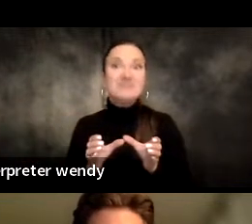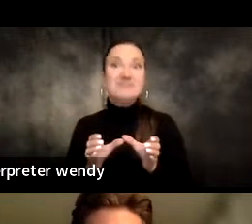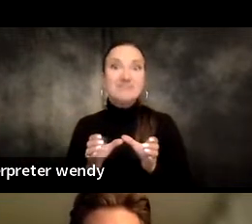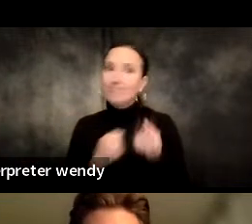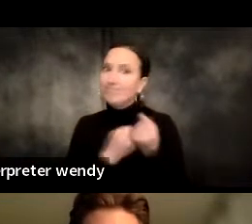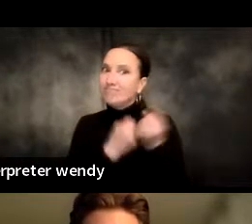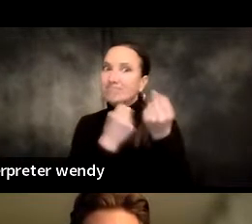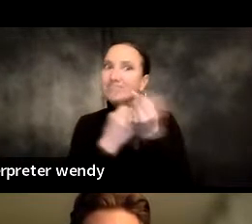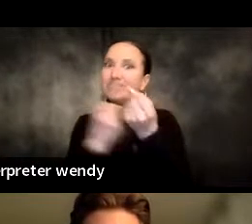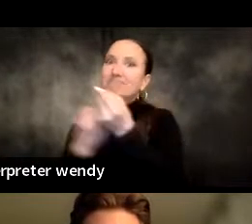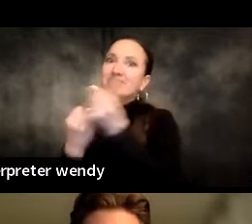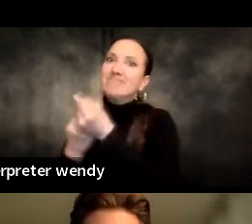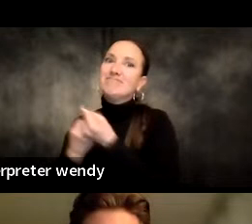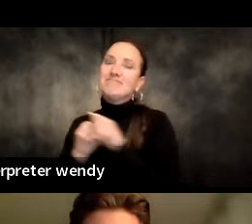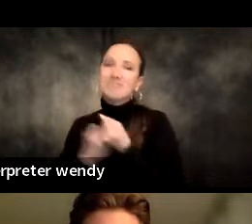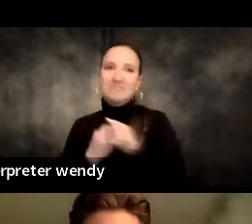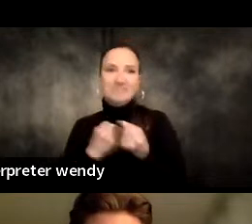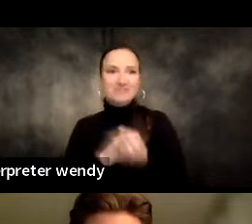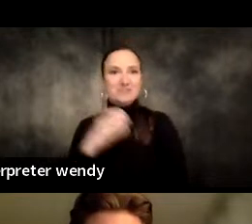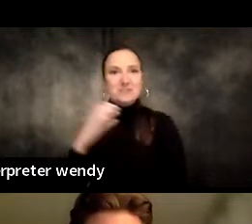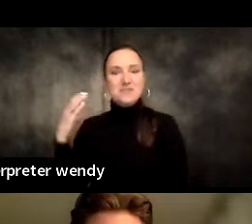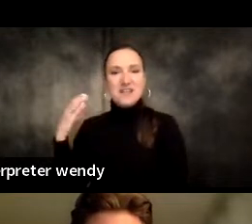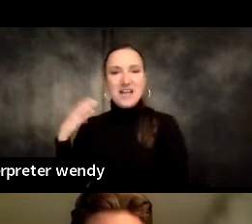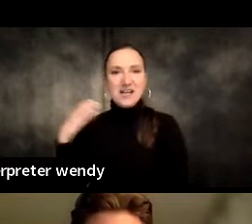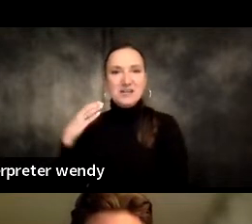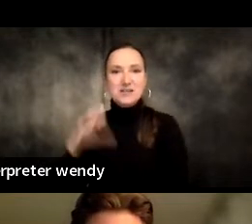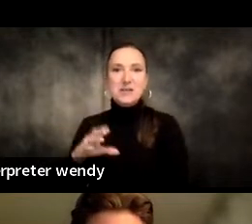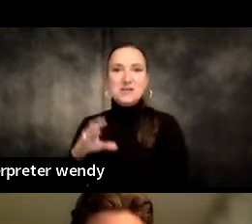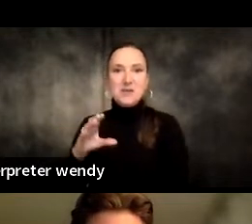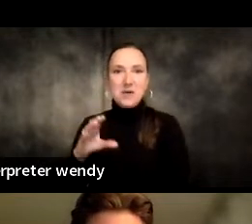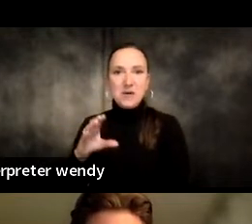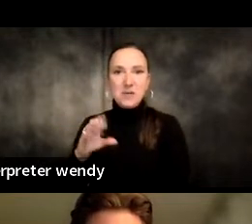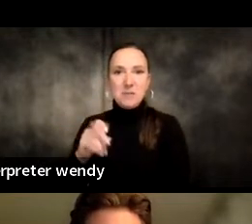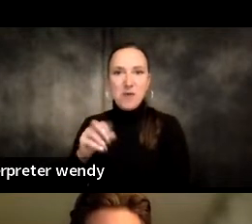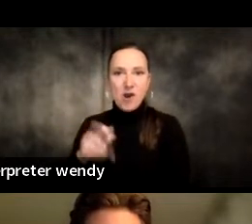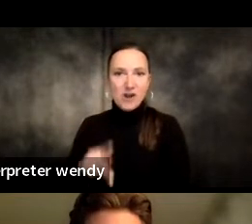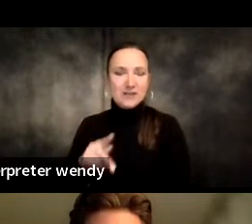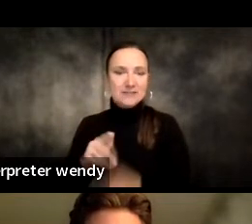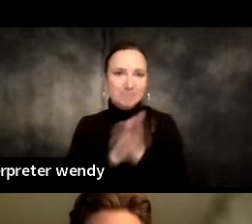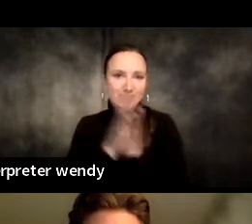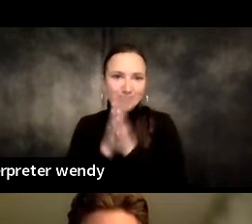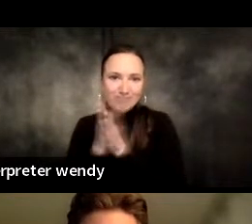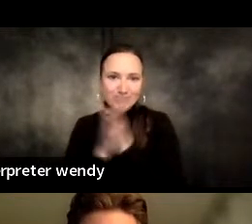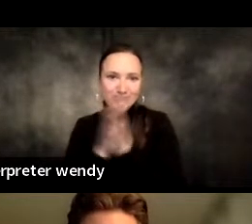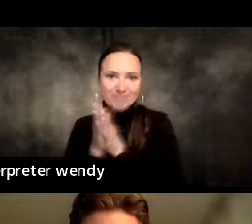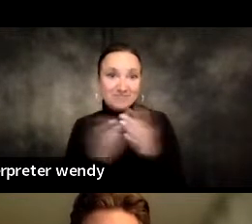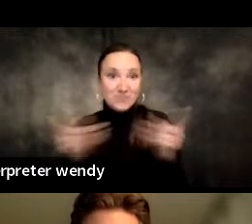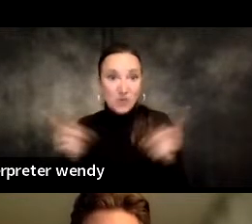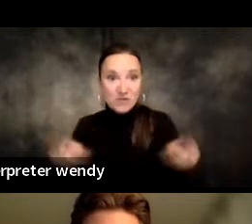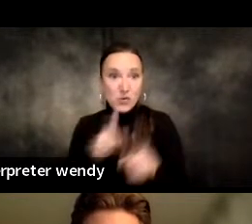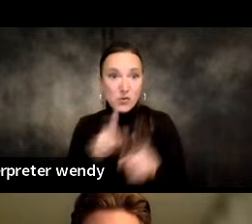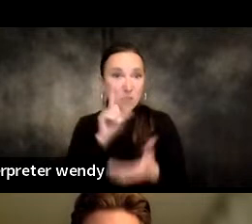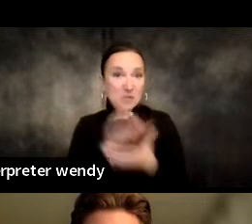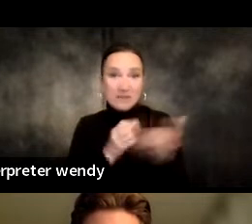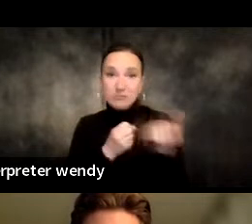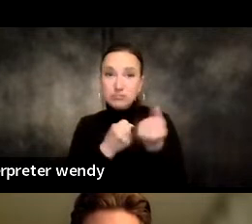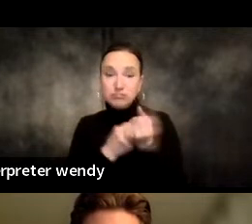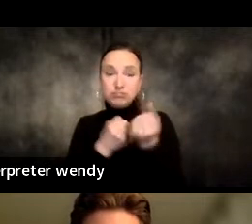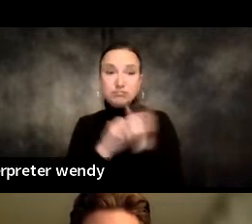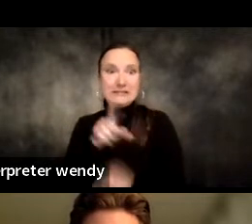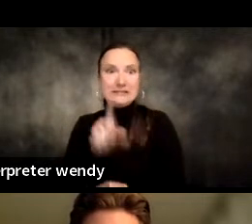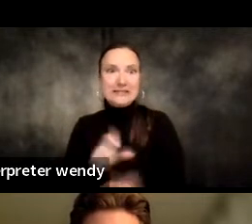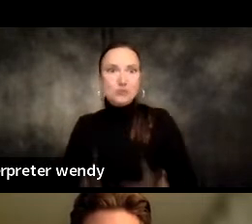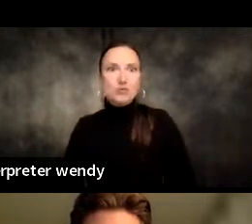advocate and share with your council member. I know Councilmember Parkers will believe in this. Hopefully the others also believe in the need for this